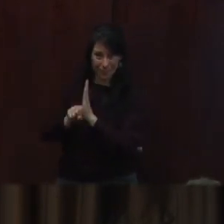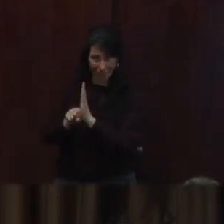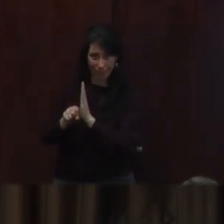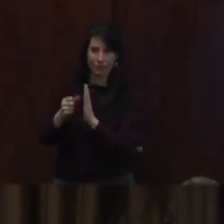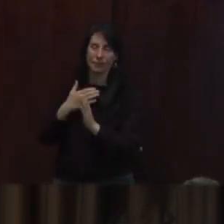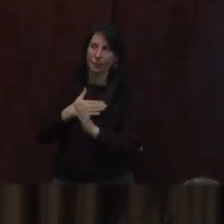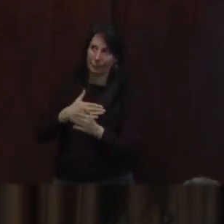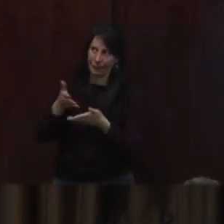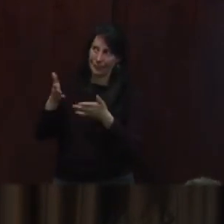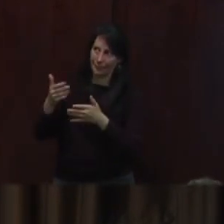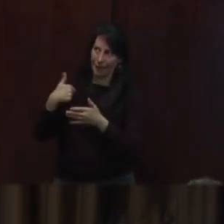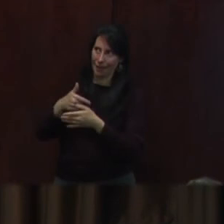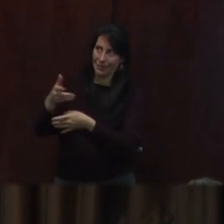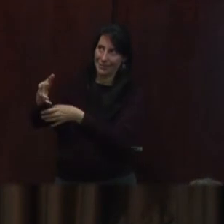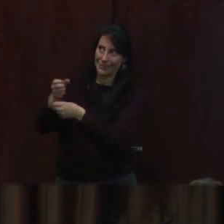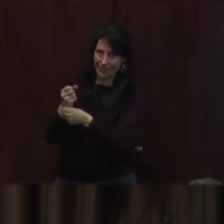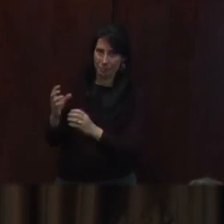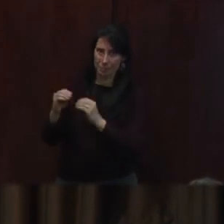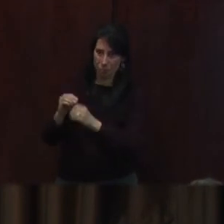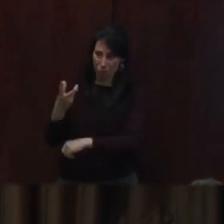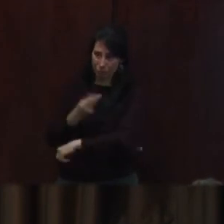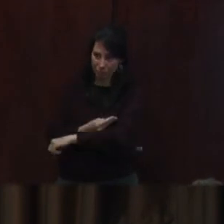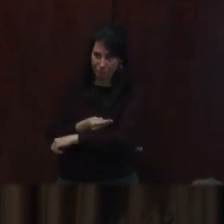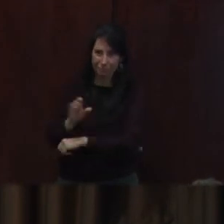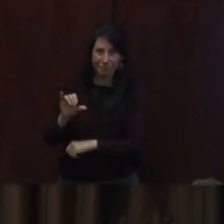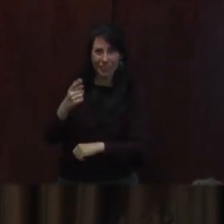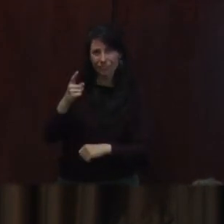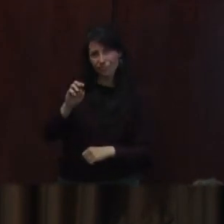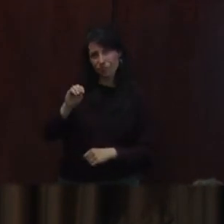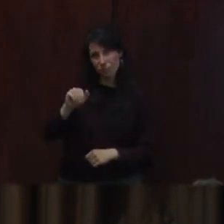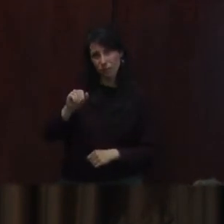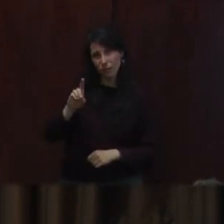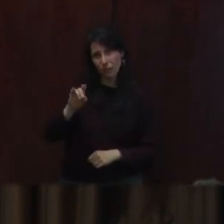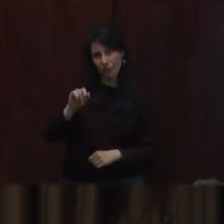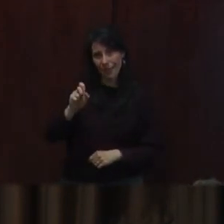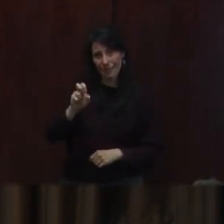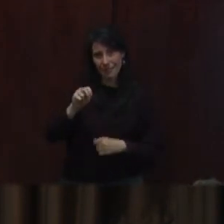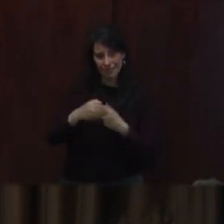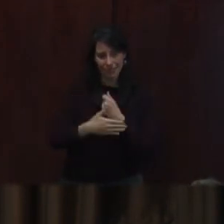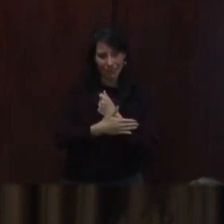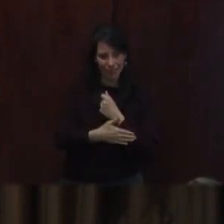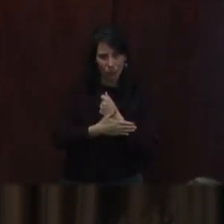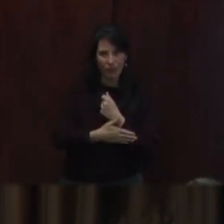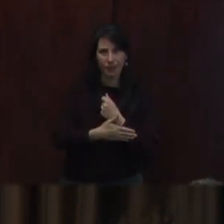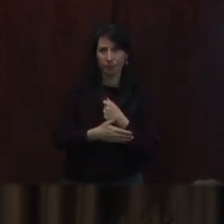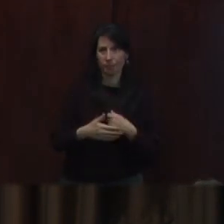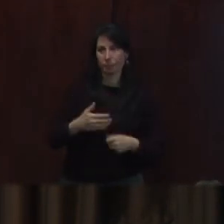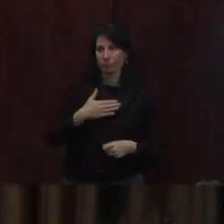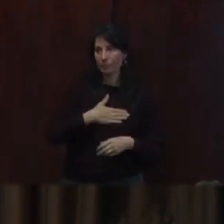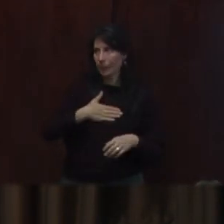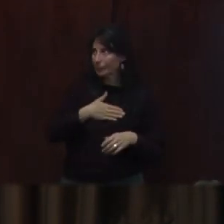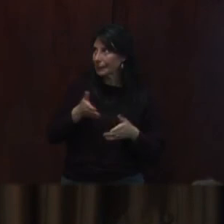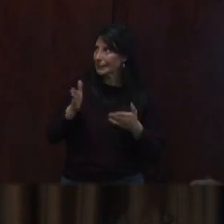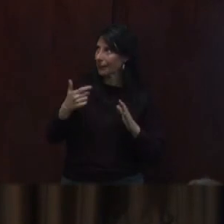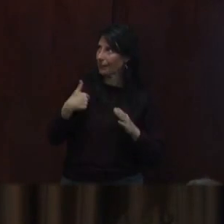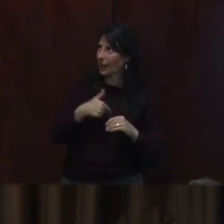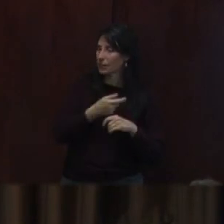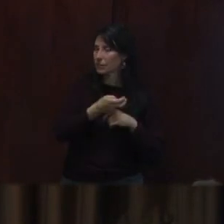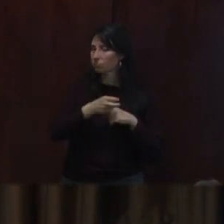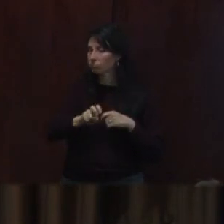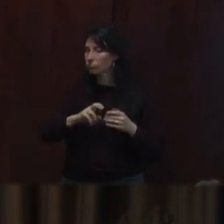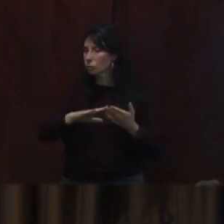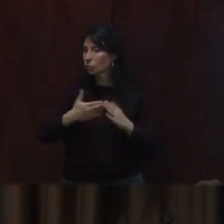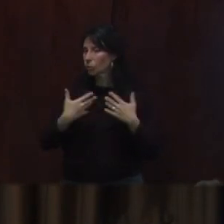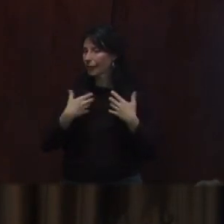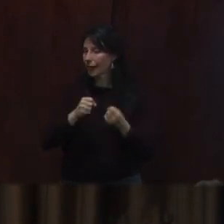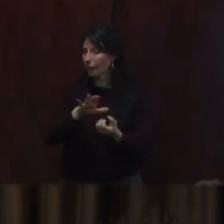doses for counties like Madison, and to be able to transfer to community health centers to start trying out their process, and also to